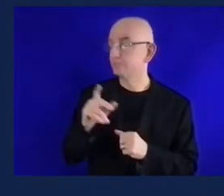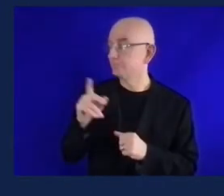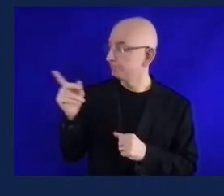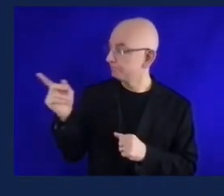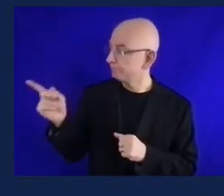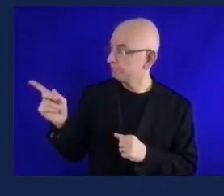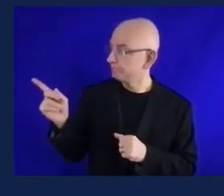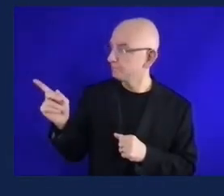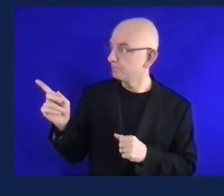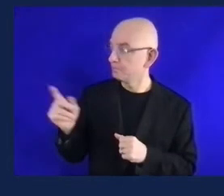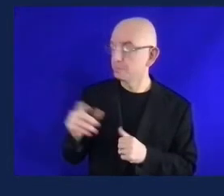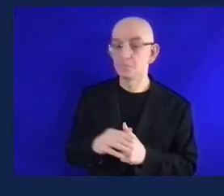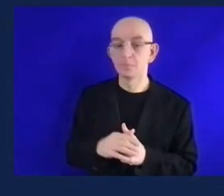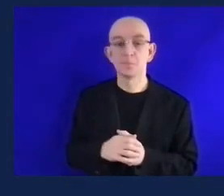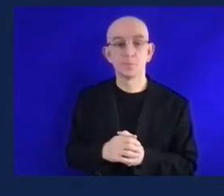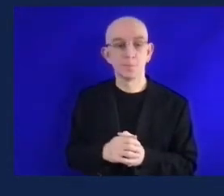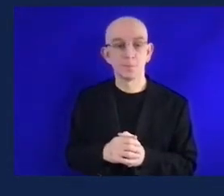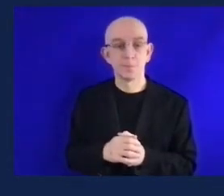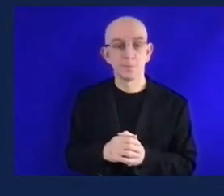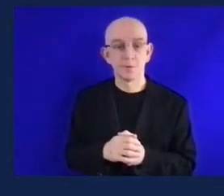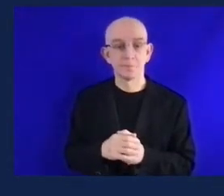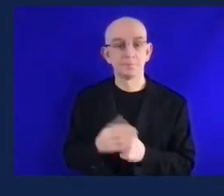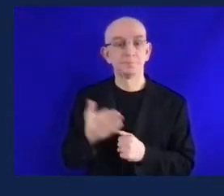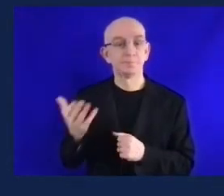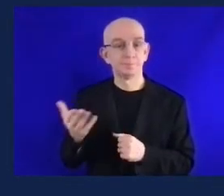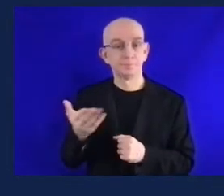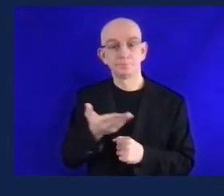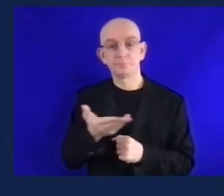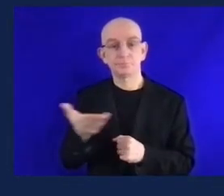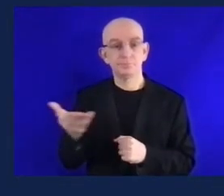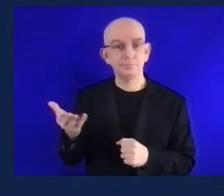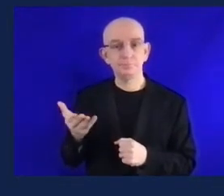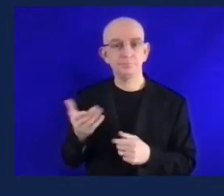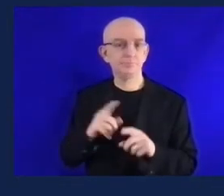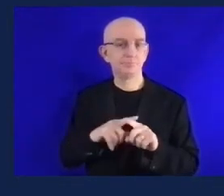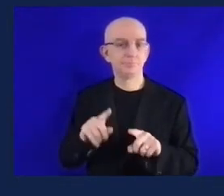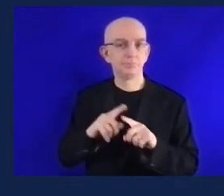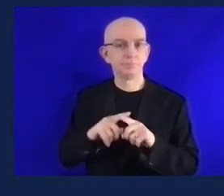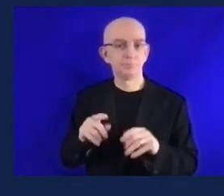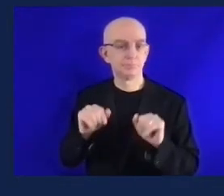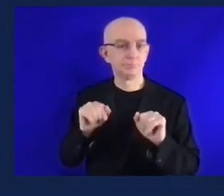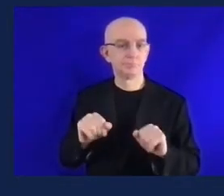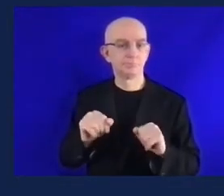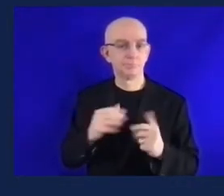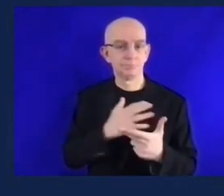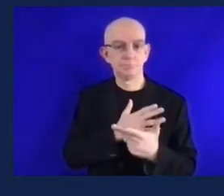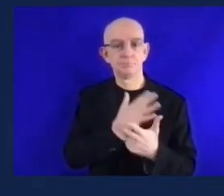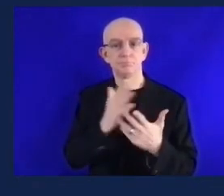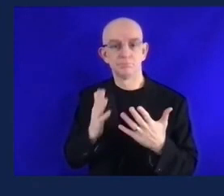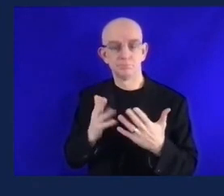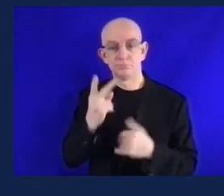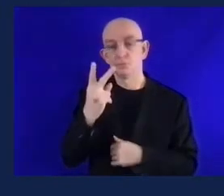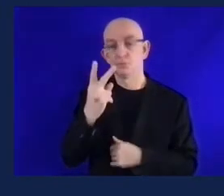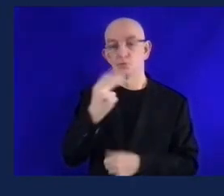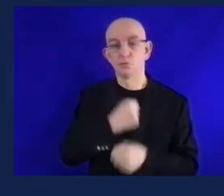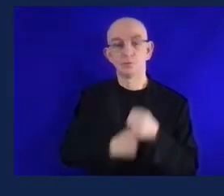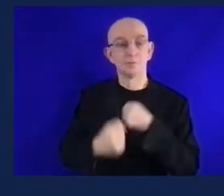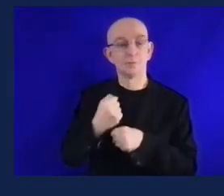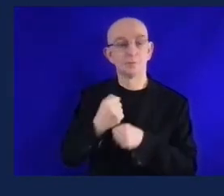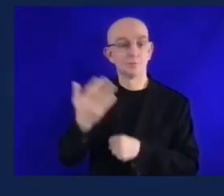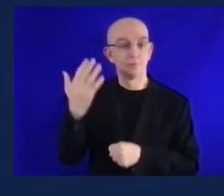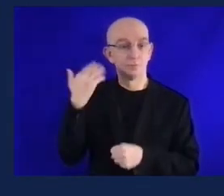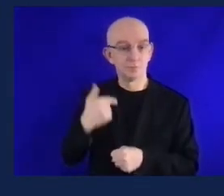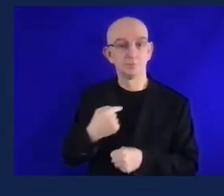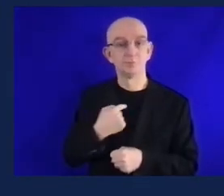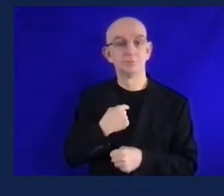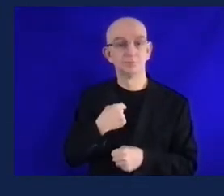most important decisions of my life. I finished my career as a player and started my